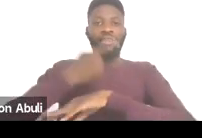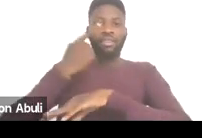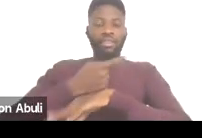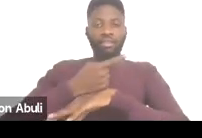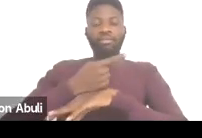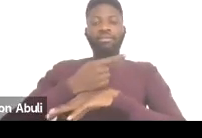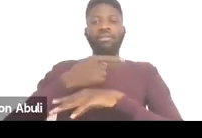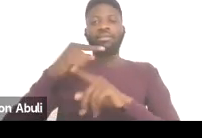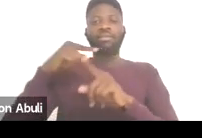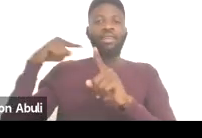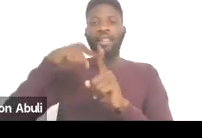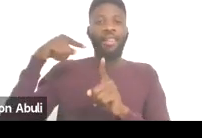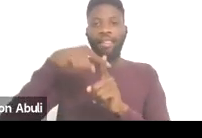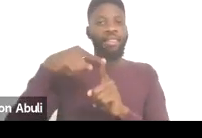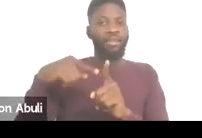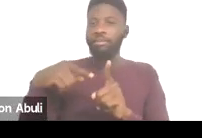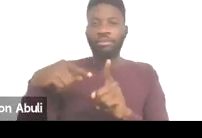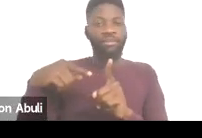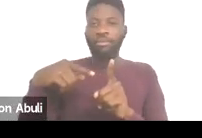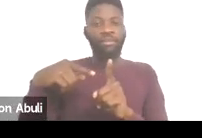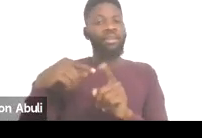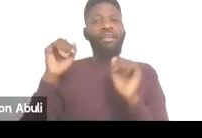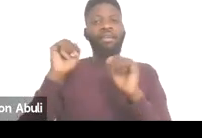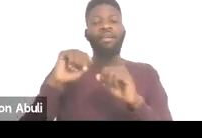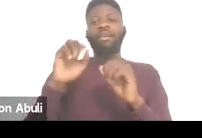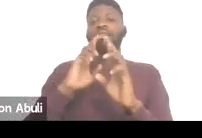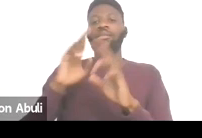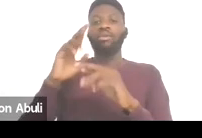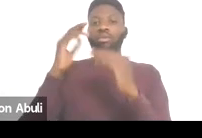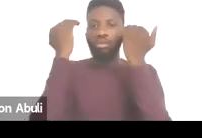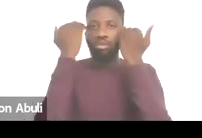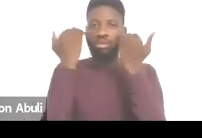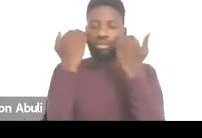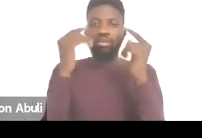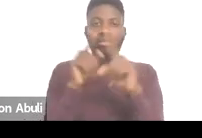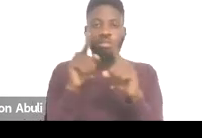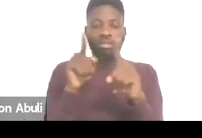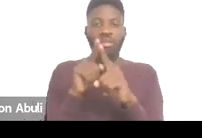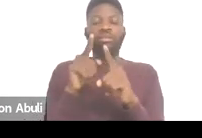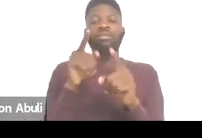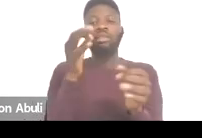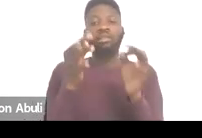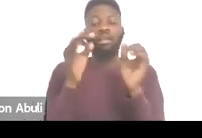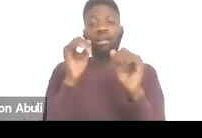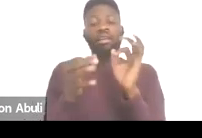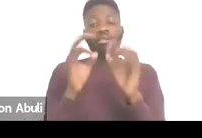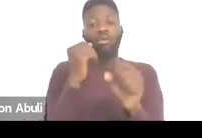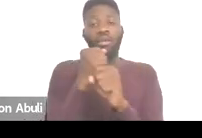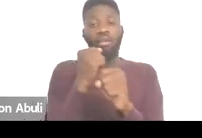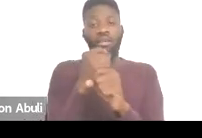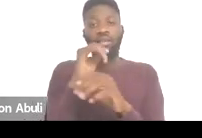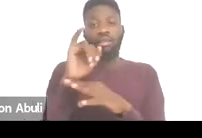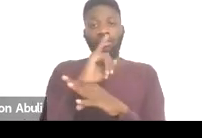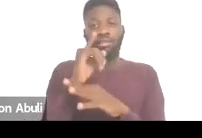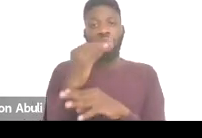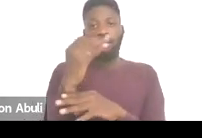can actually take legal action in a court of law, and they can be listened to. In fact, if you work as an intern for 3 months, after